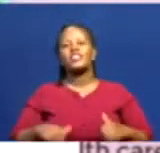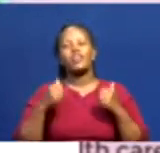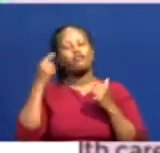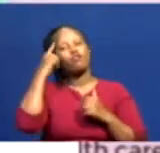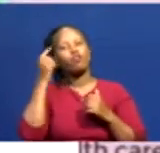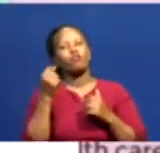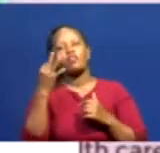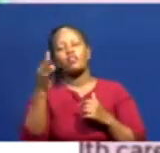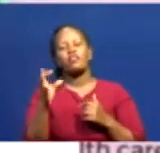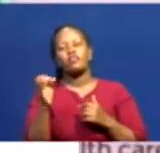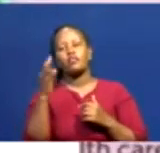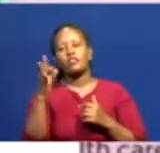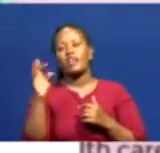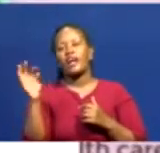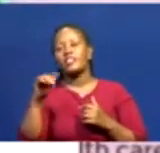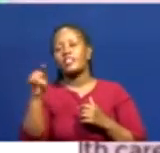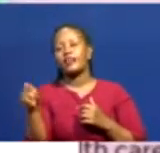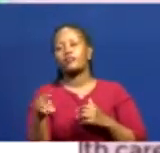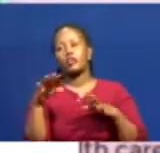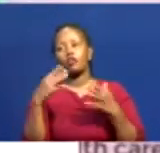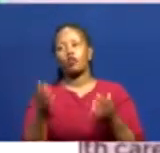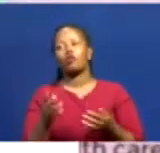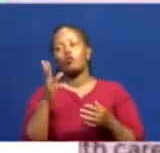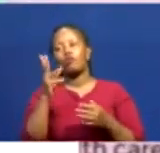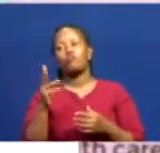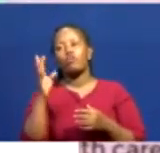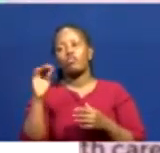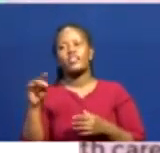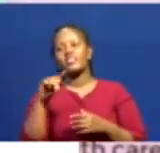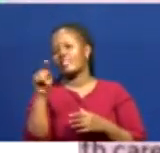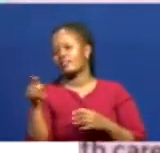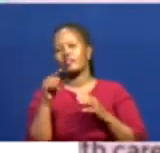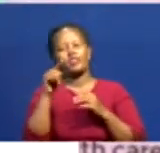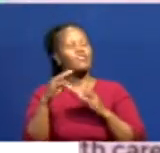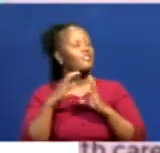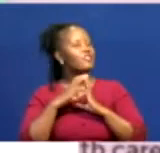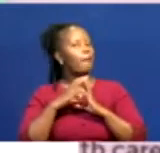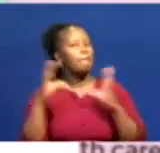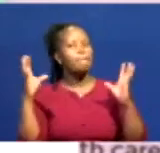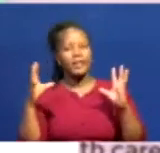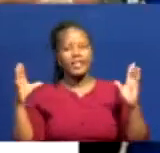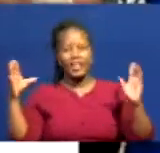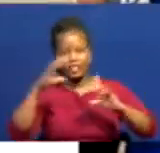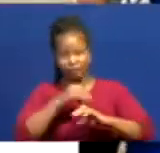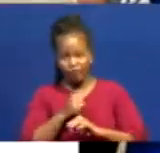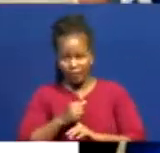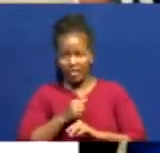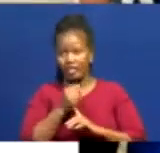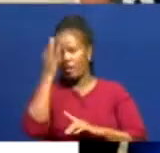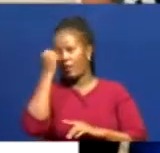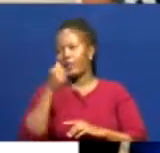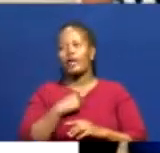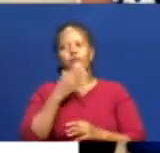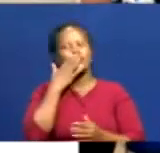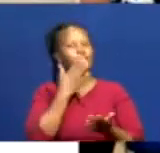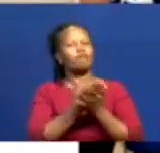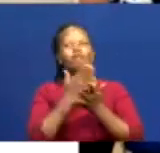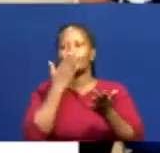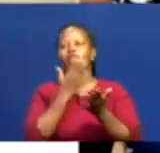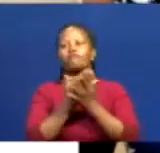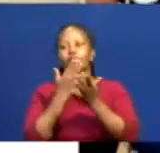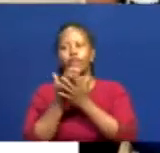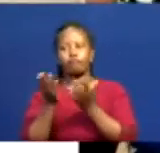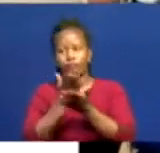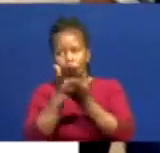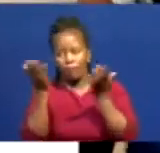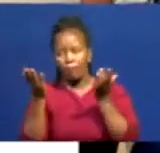people individually, and I think it's a big deal. And so that's why I want to thank you. We cover